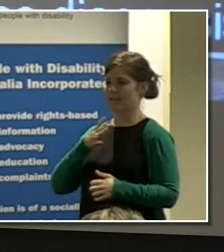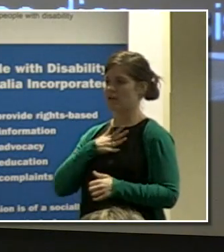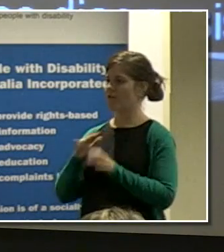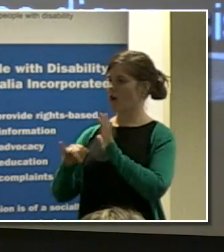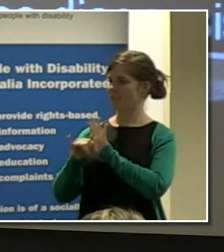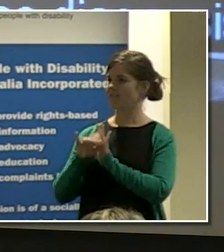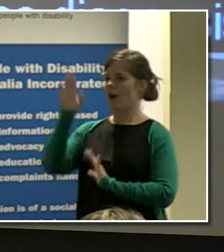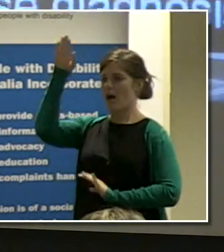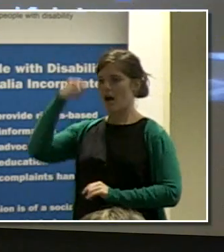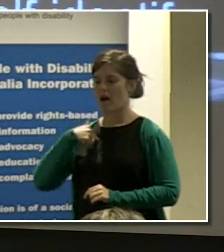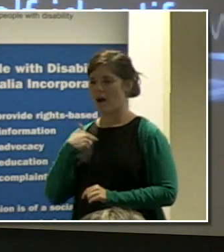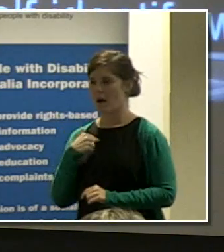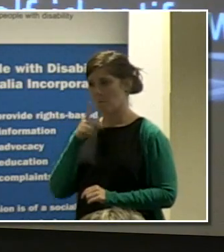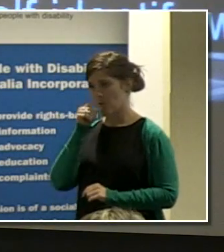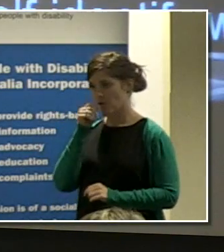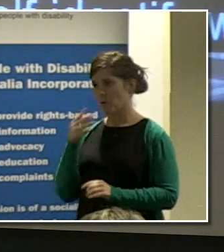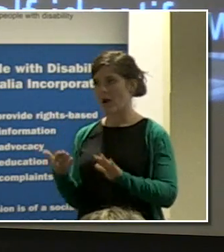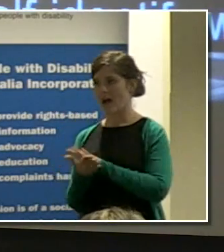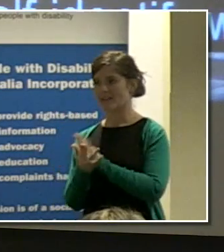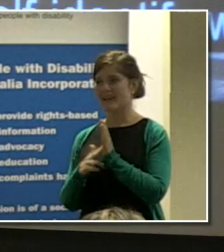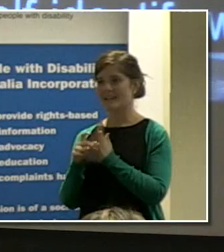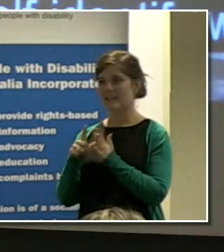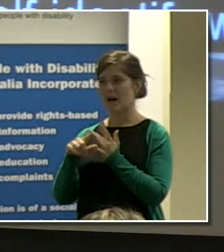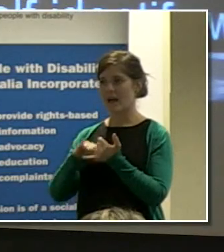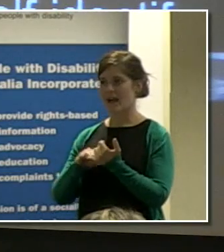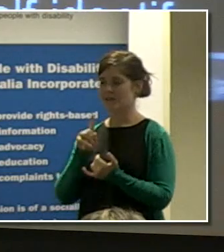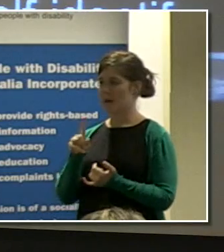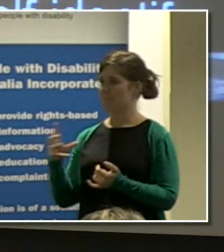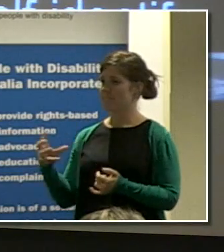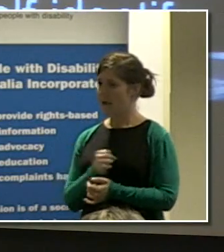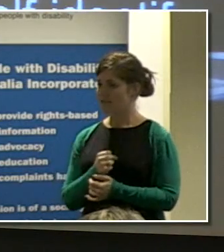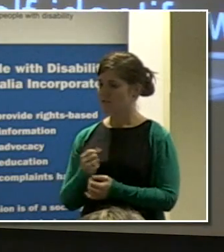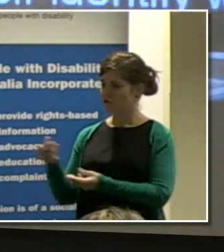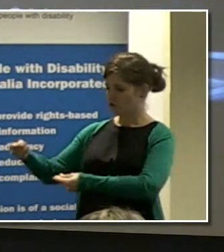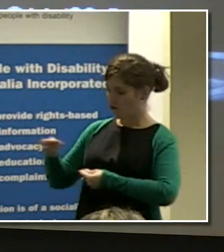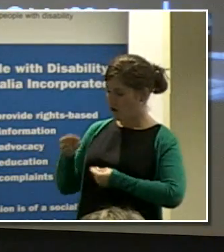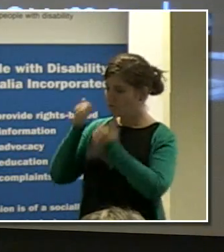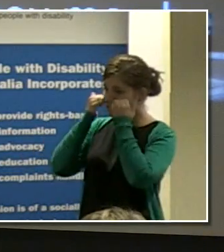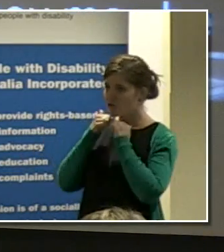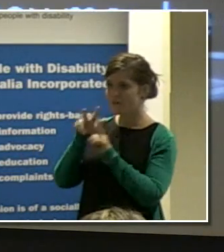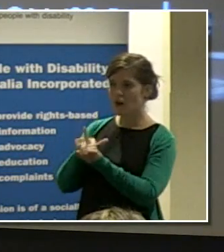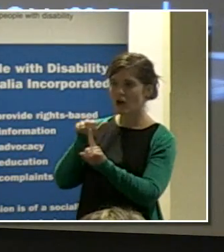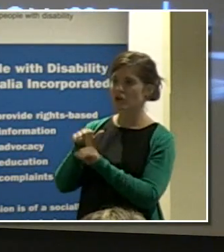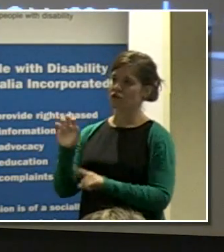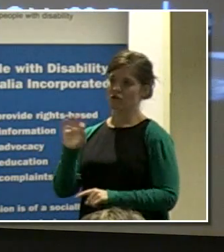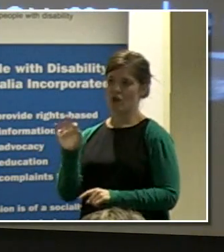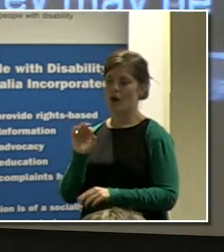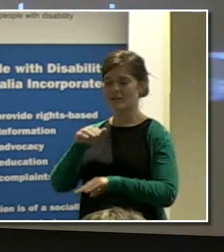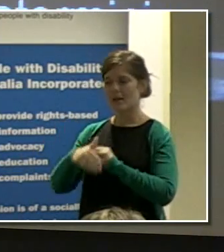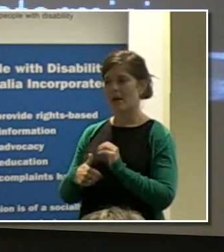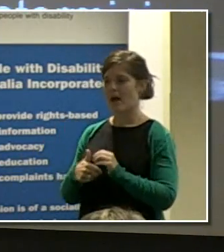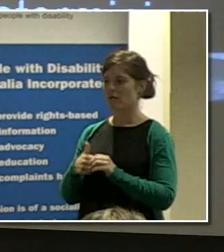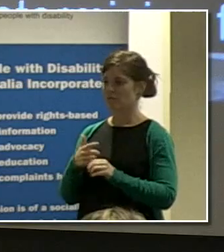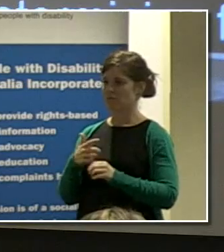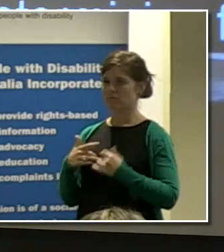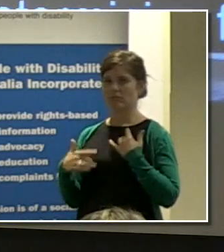or not they may be covered, but it's not the determining factor. It is around functional impairment and